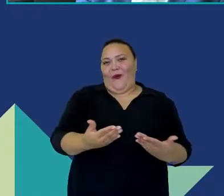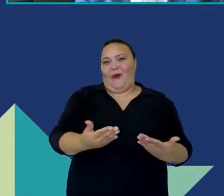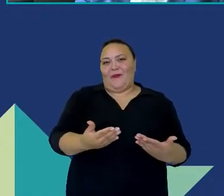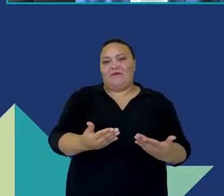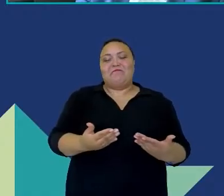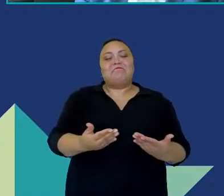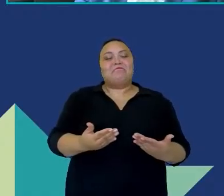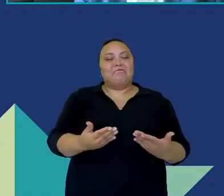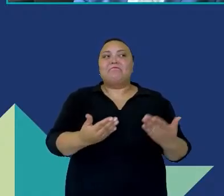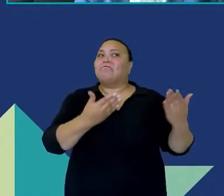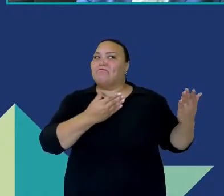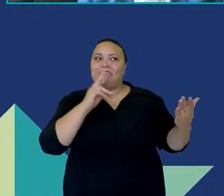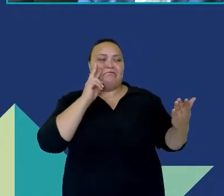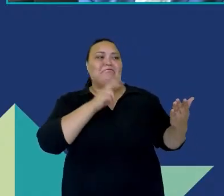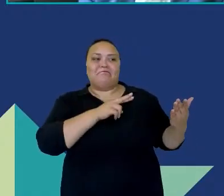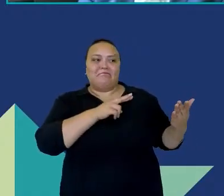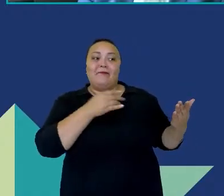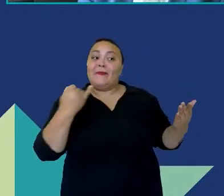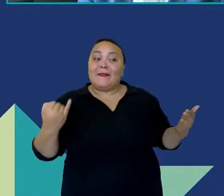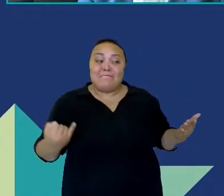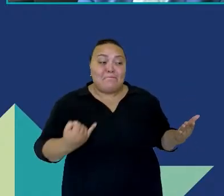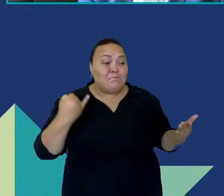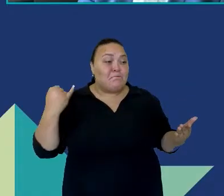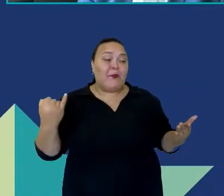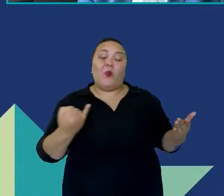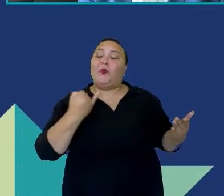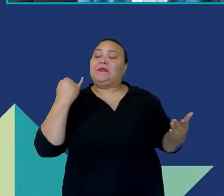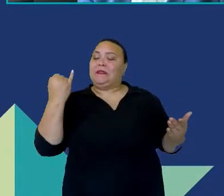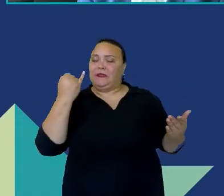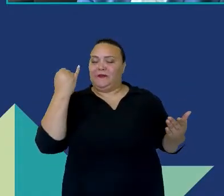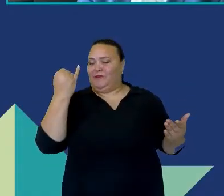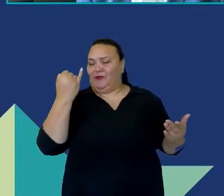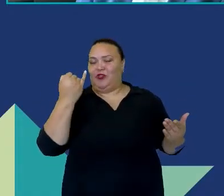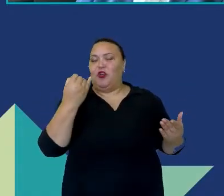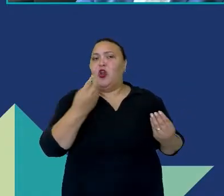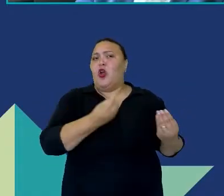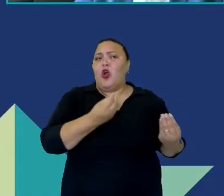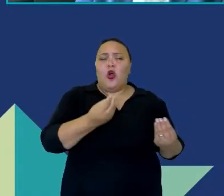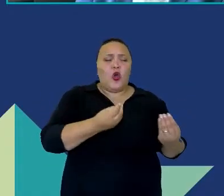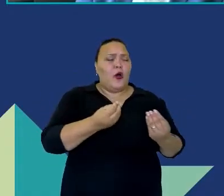reporting for ESG reporting, as you know very well.